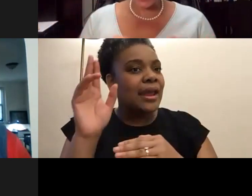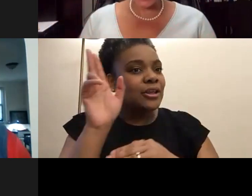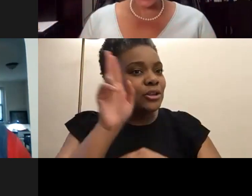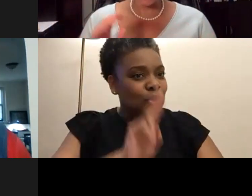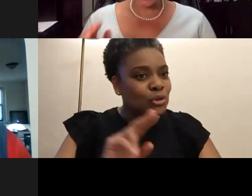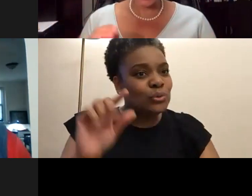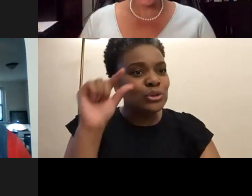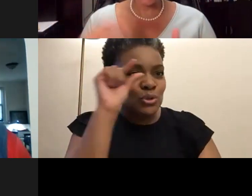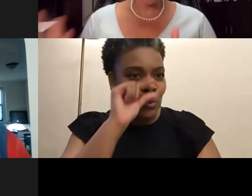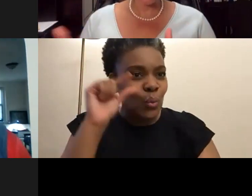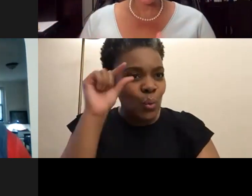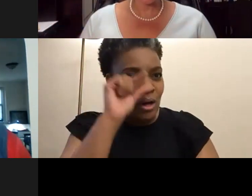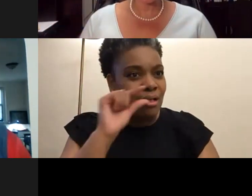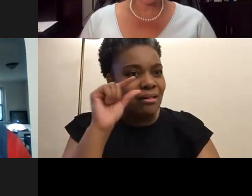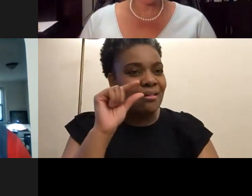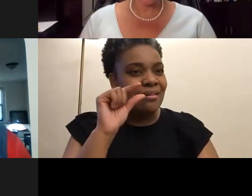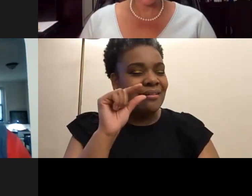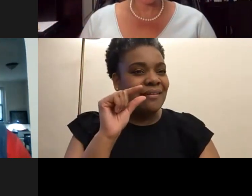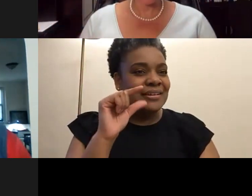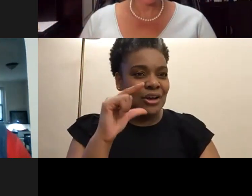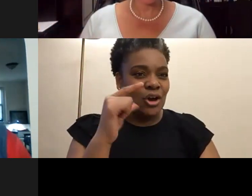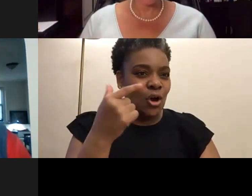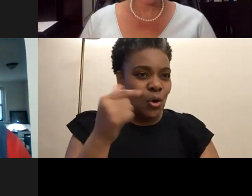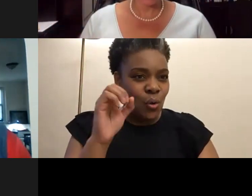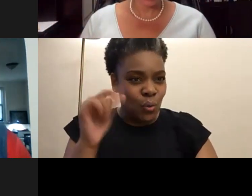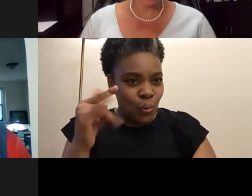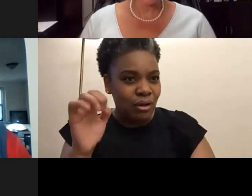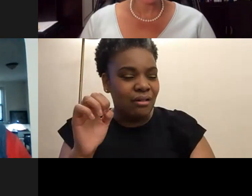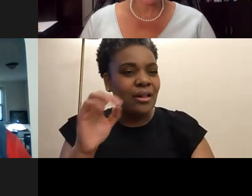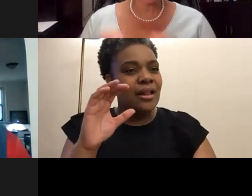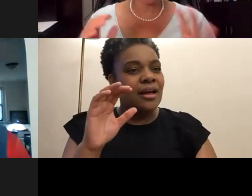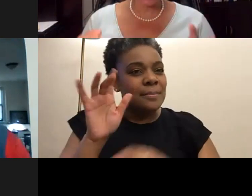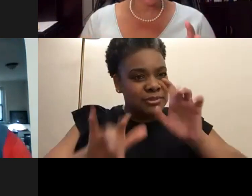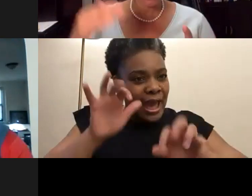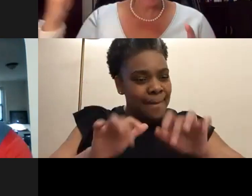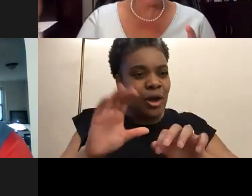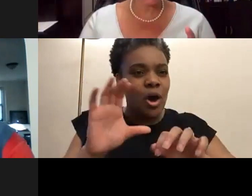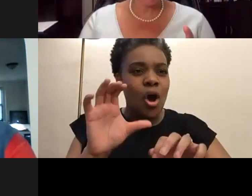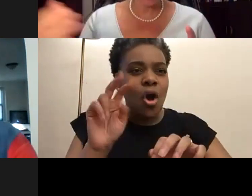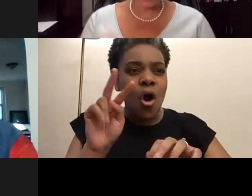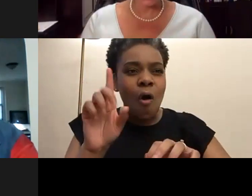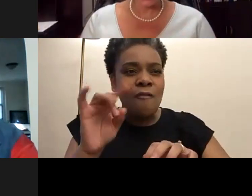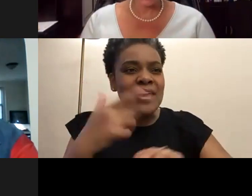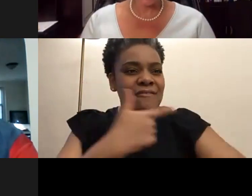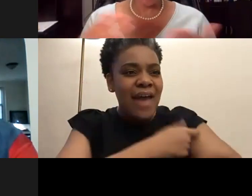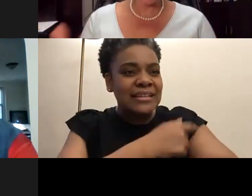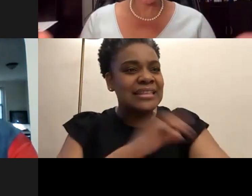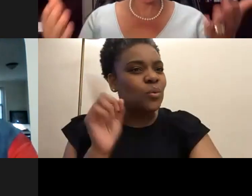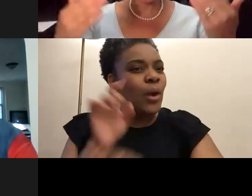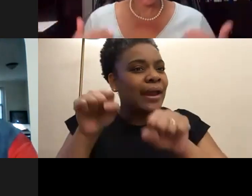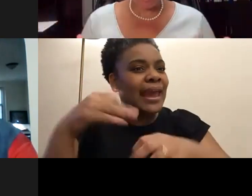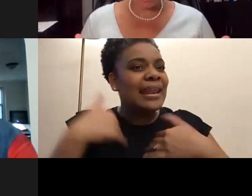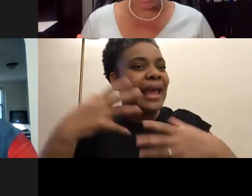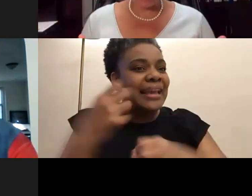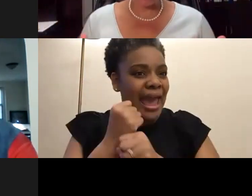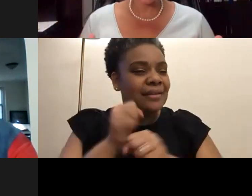COVID vaccine, like, where can I get it? And most of the time you'll stumble upon information of where to register. And what you're trying to do is register to become eligible for a vaccine. And then they usually